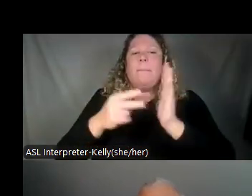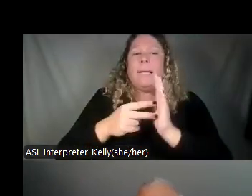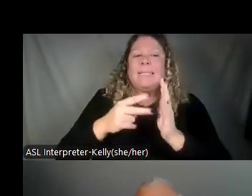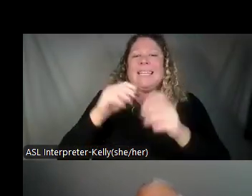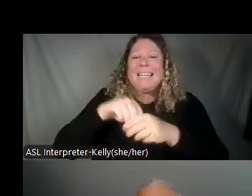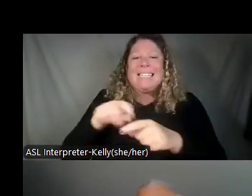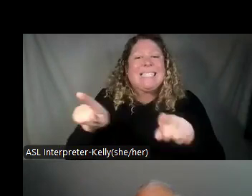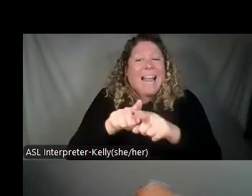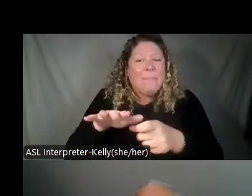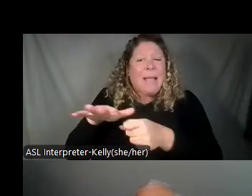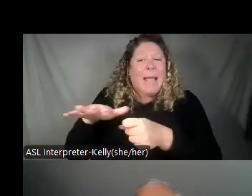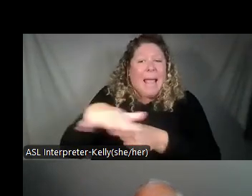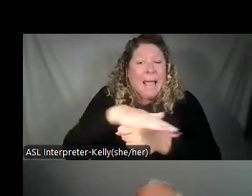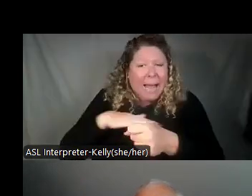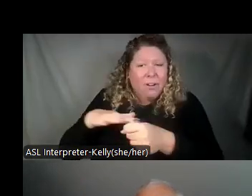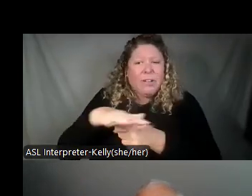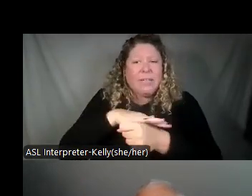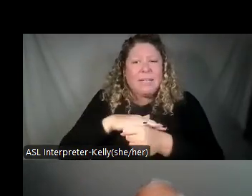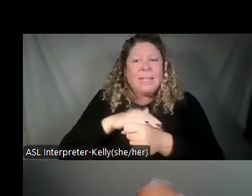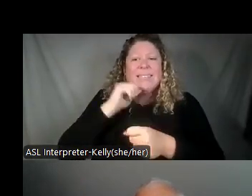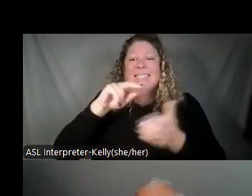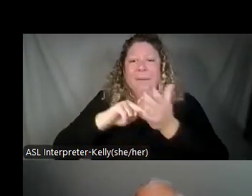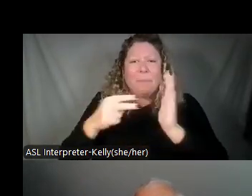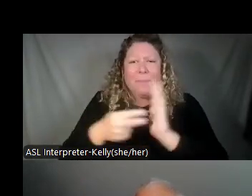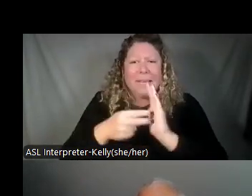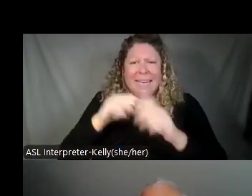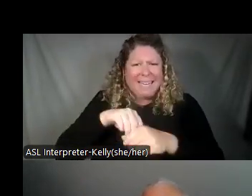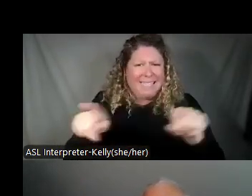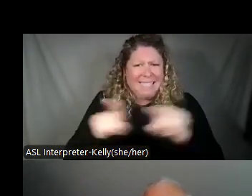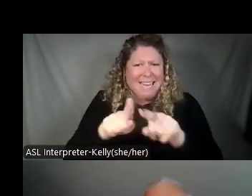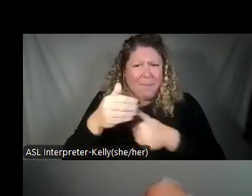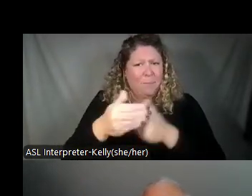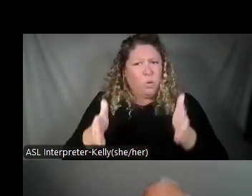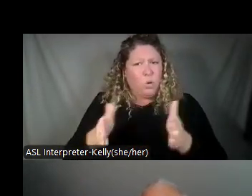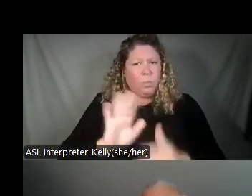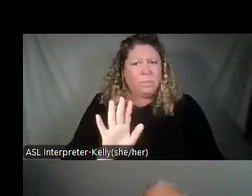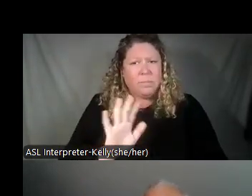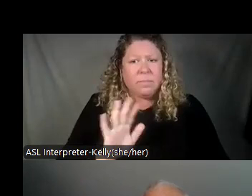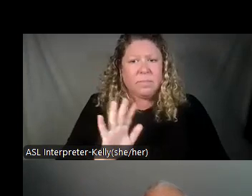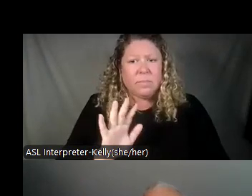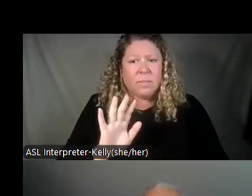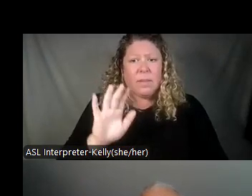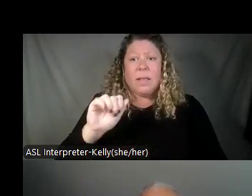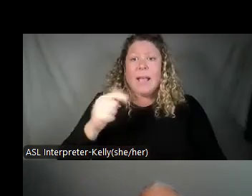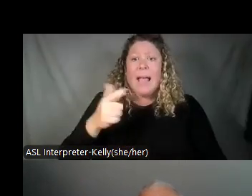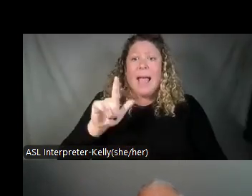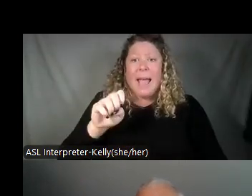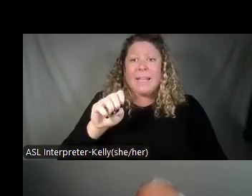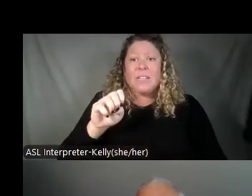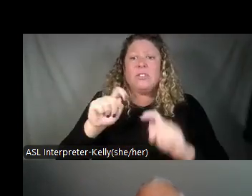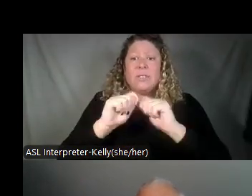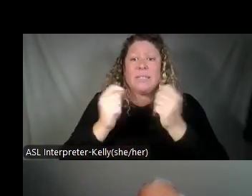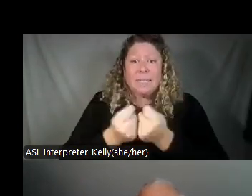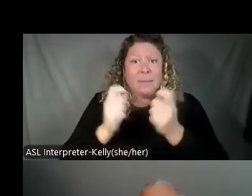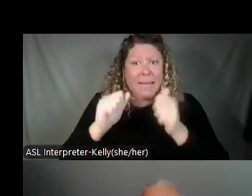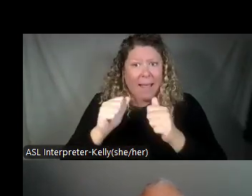co-location doesn't necessarily have to be in the same room. Agile teams are also co-located virtually